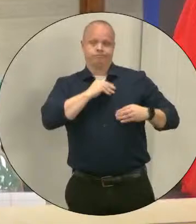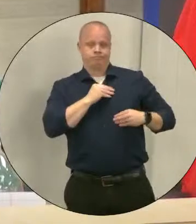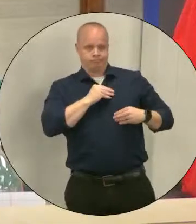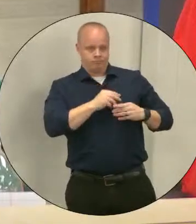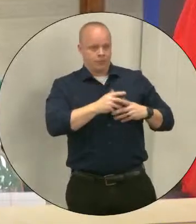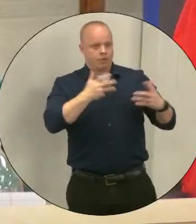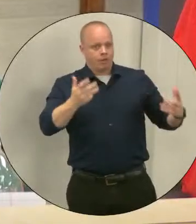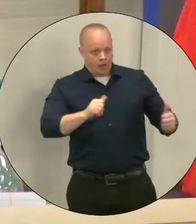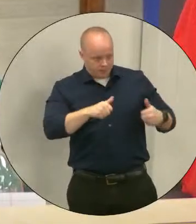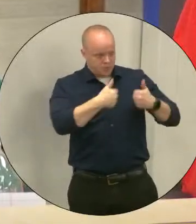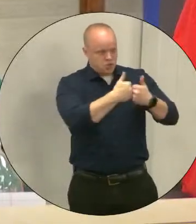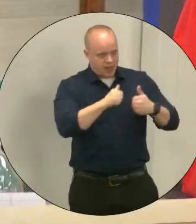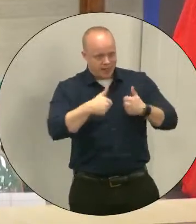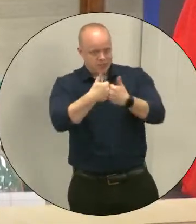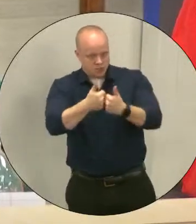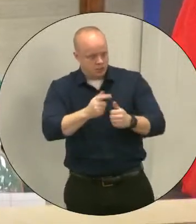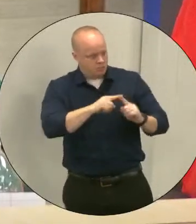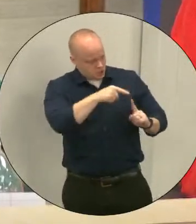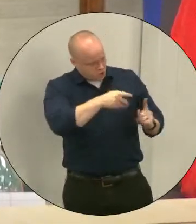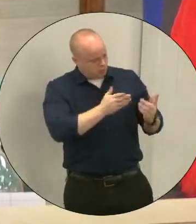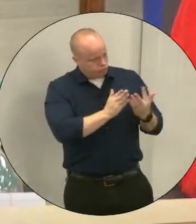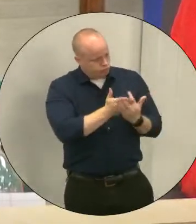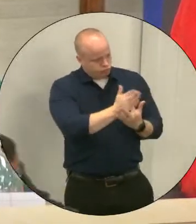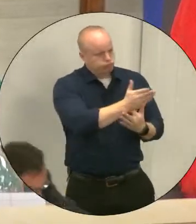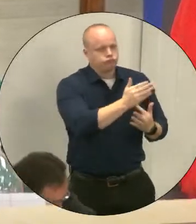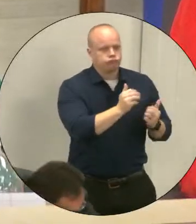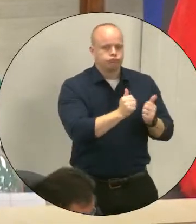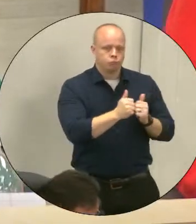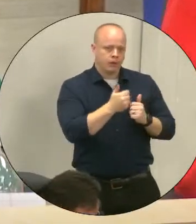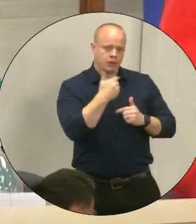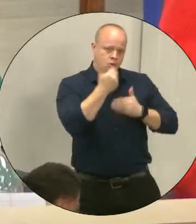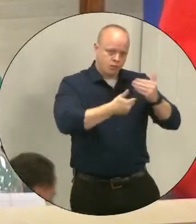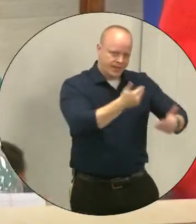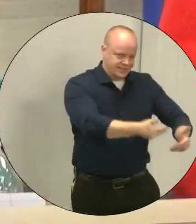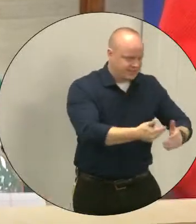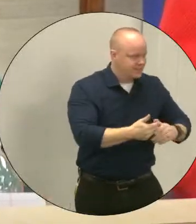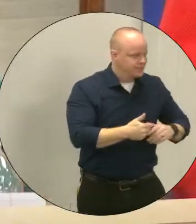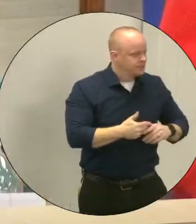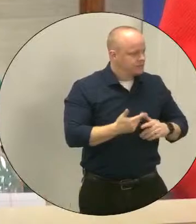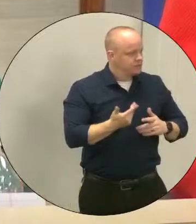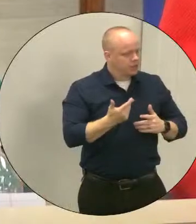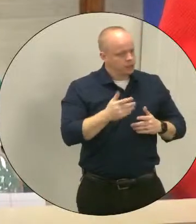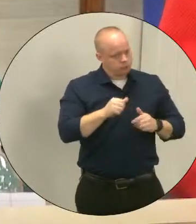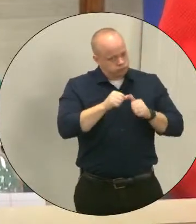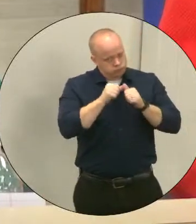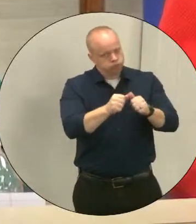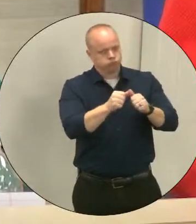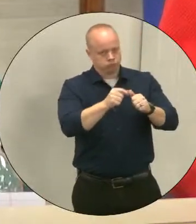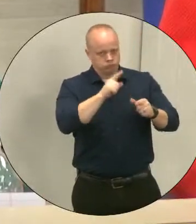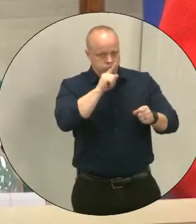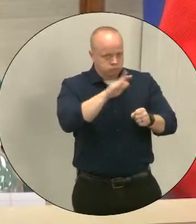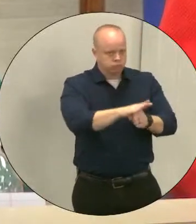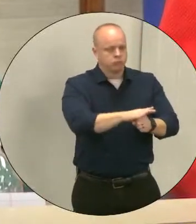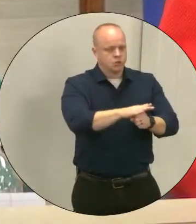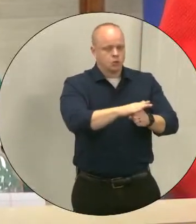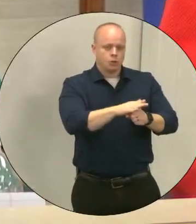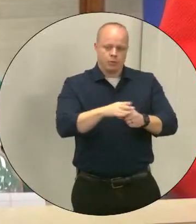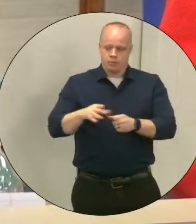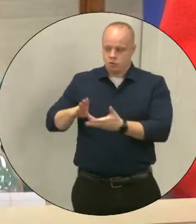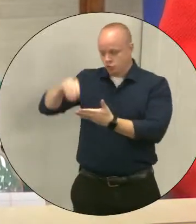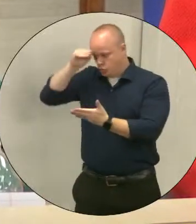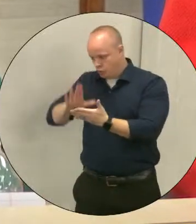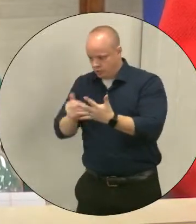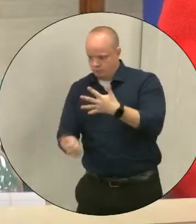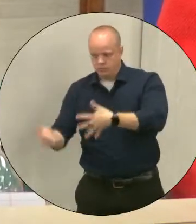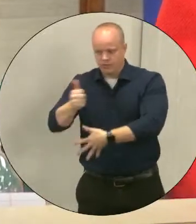of challenges, yet she navigated it with grace and an unwavering commitment to putting students first. And so for